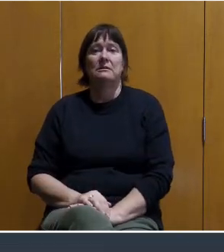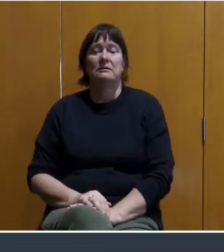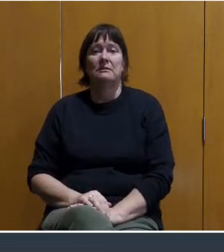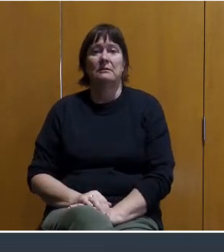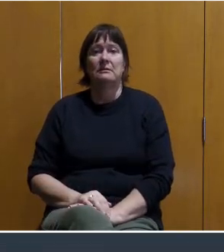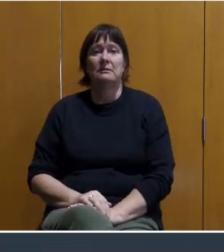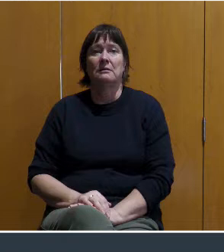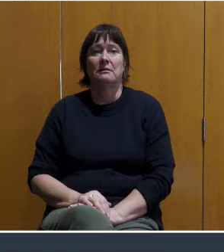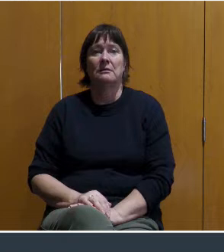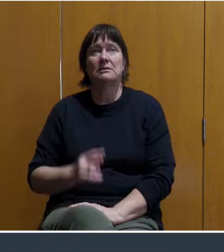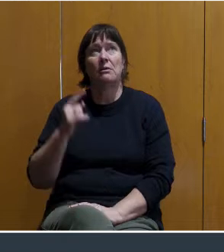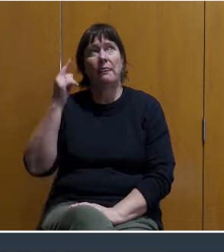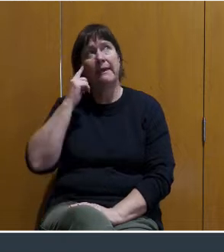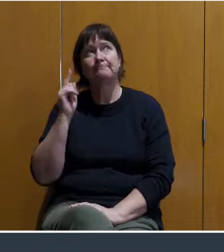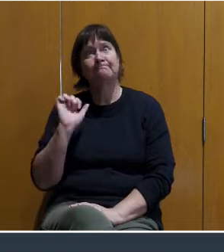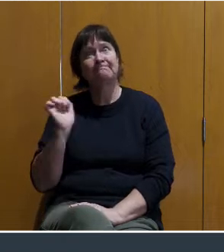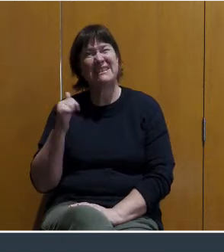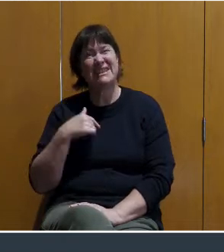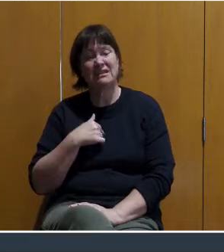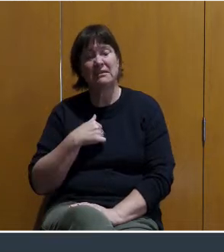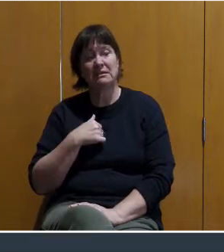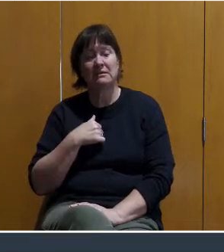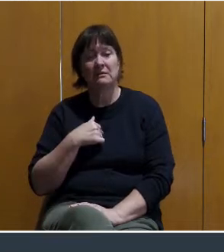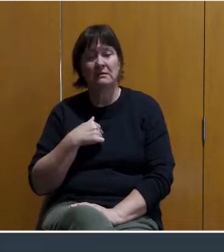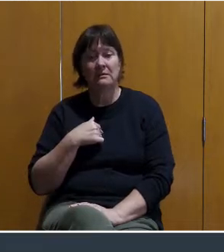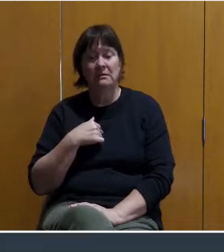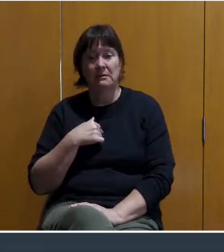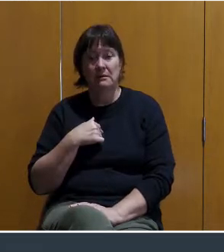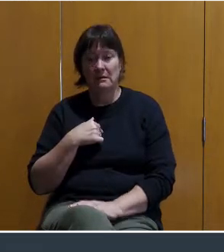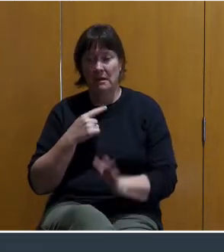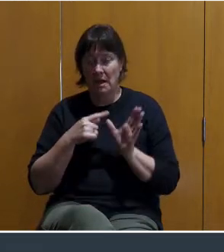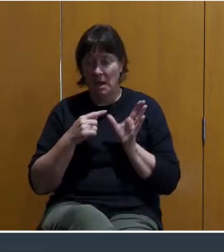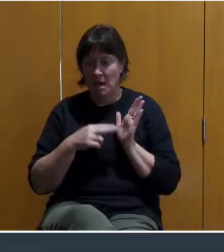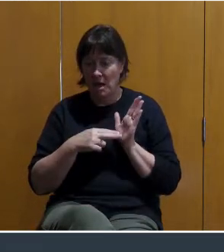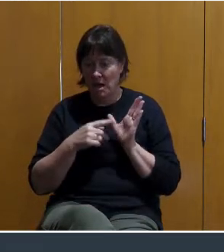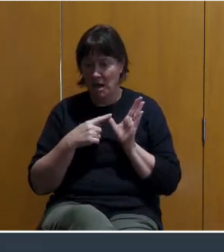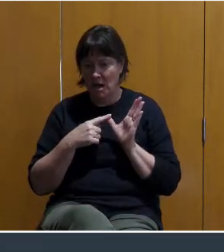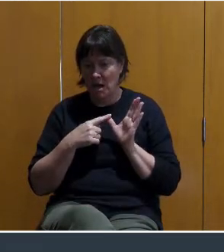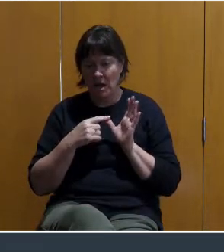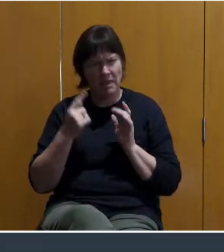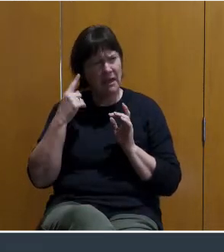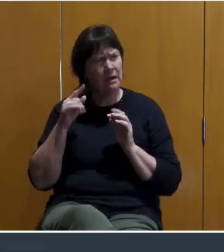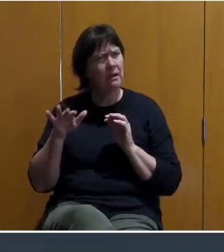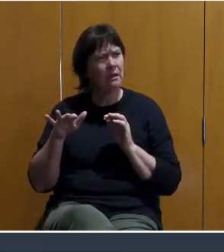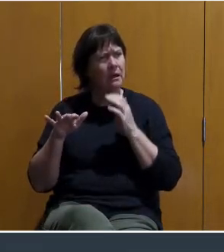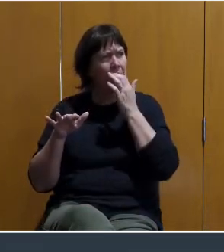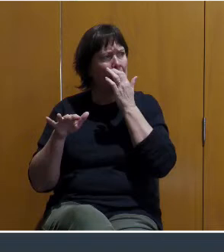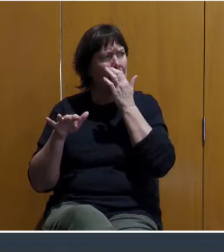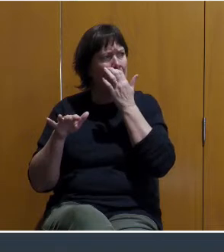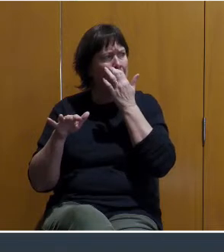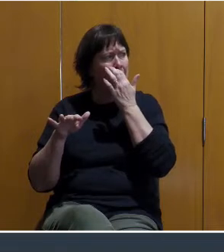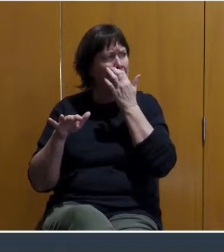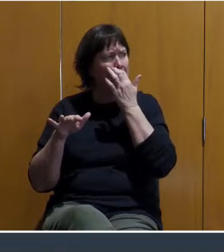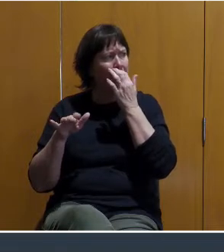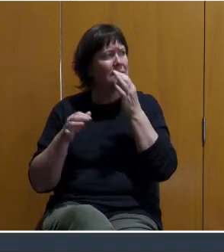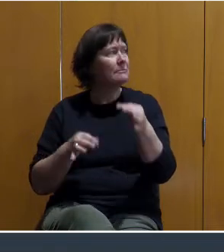So I think that's about me. Anna, I think it's Anna, had some pamphlets she